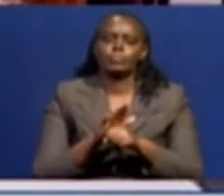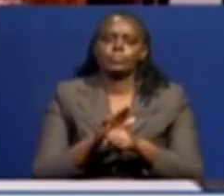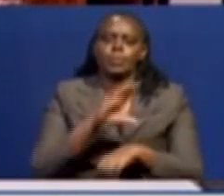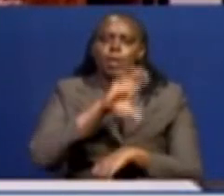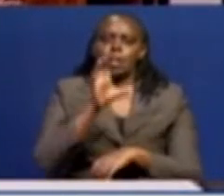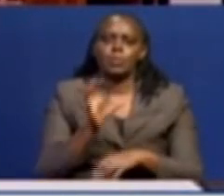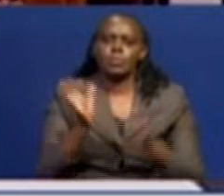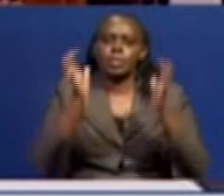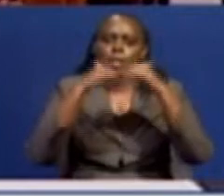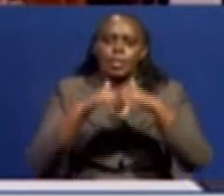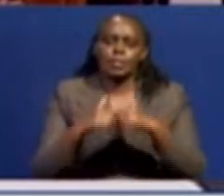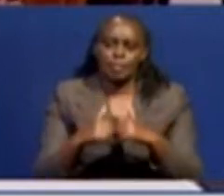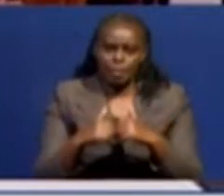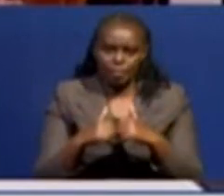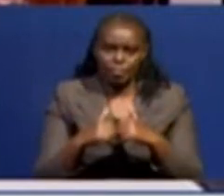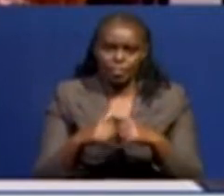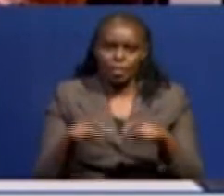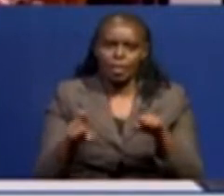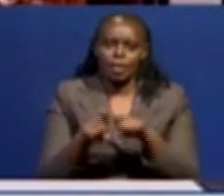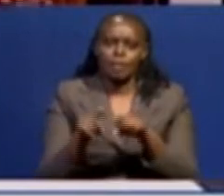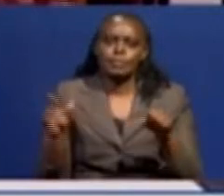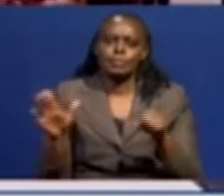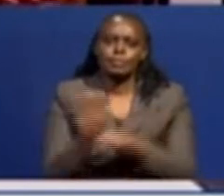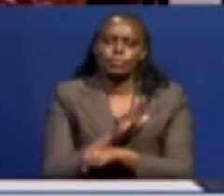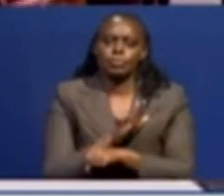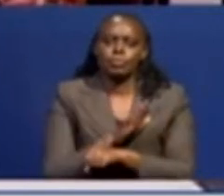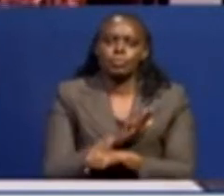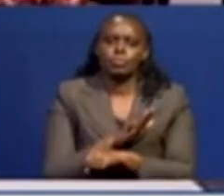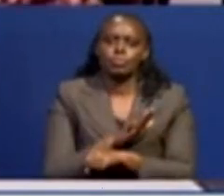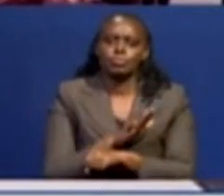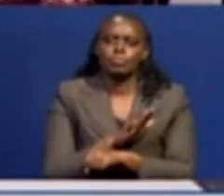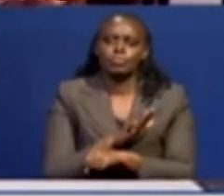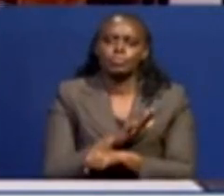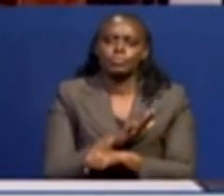the standing of the county assembly as a whole.